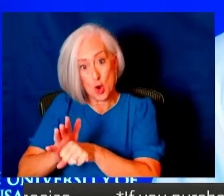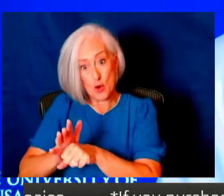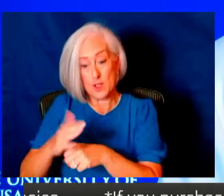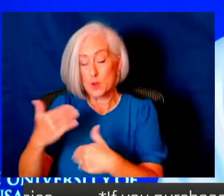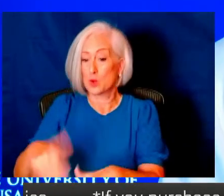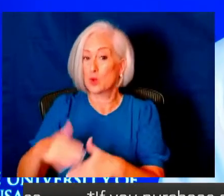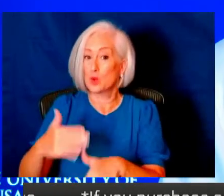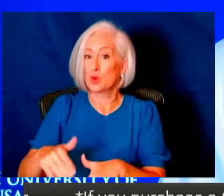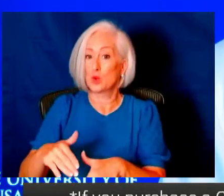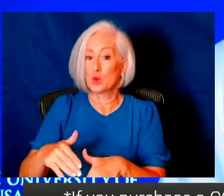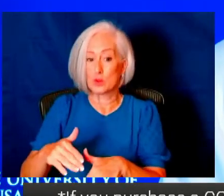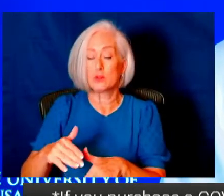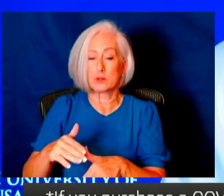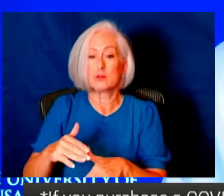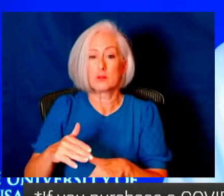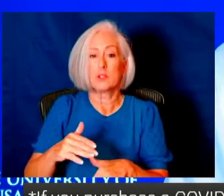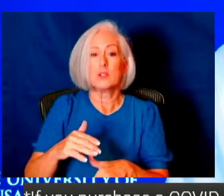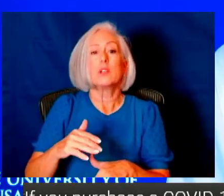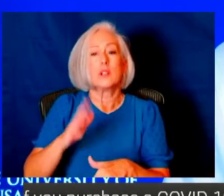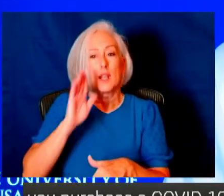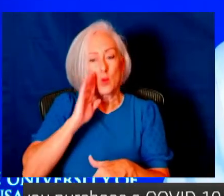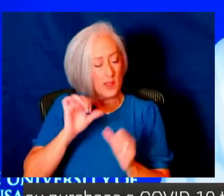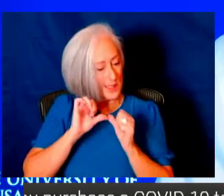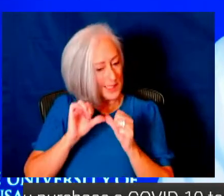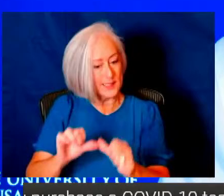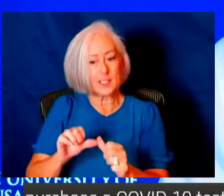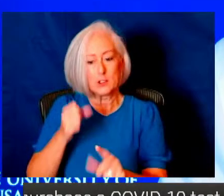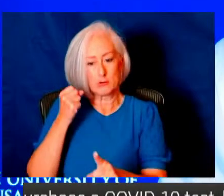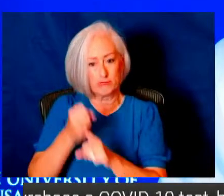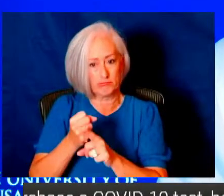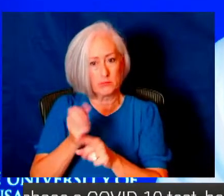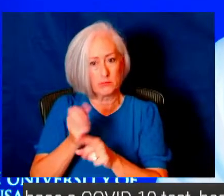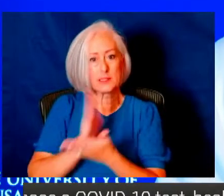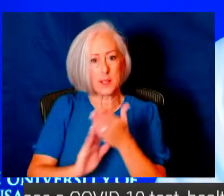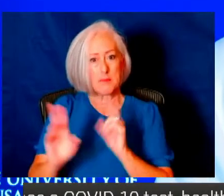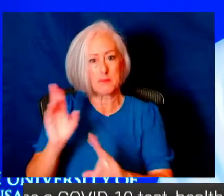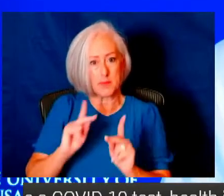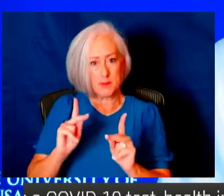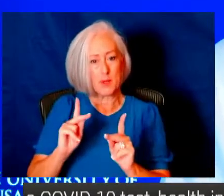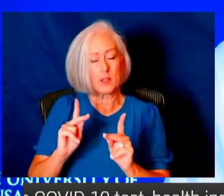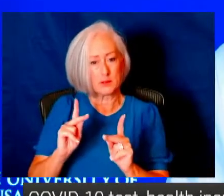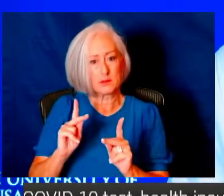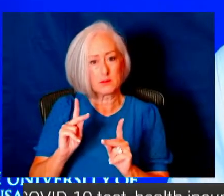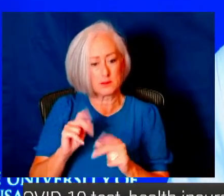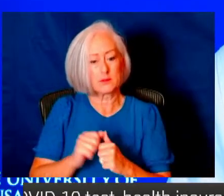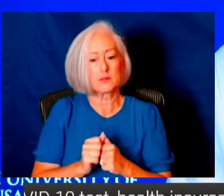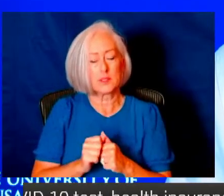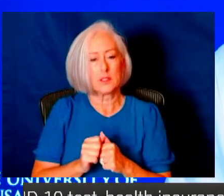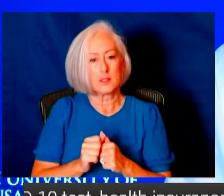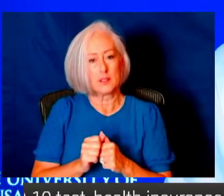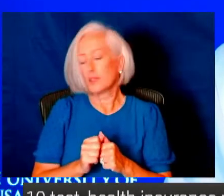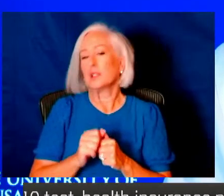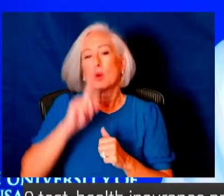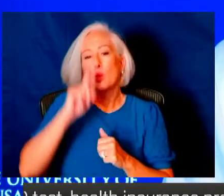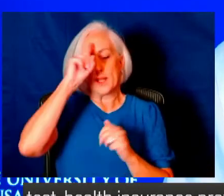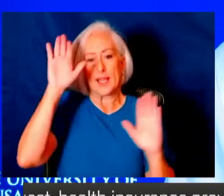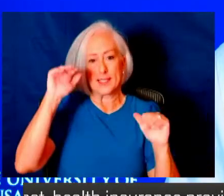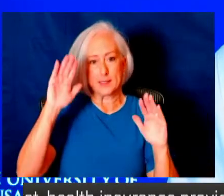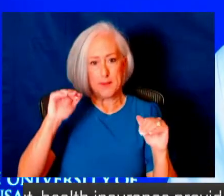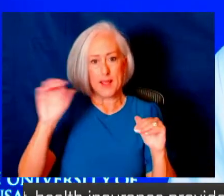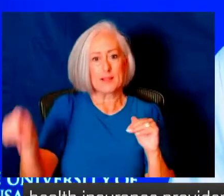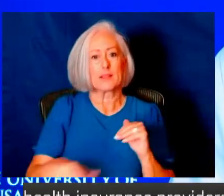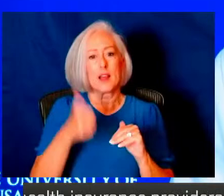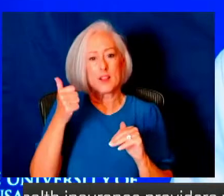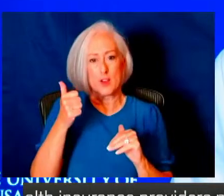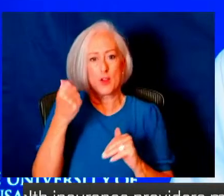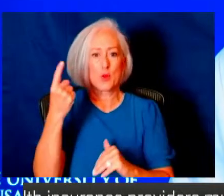issue for some survivors as well, and that will be, it's anticipated that is going to be another one of the new